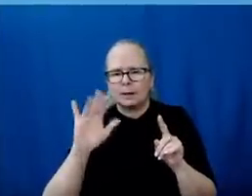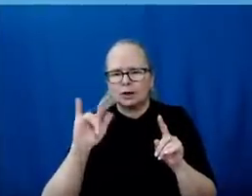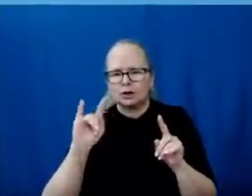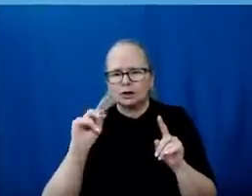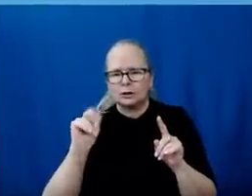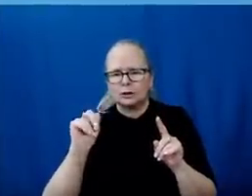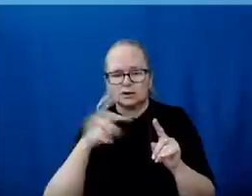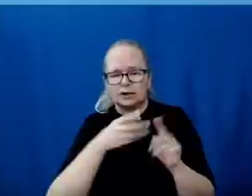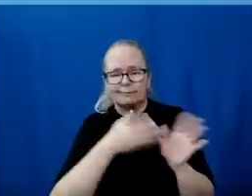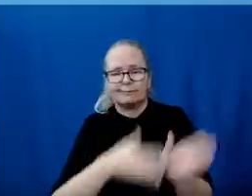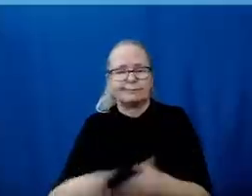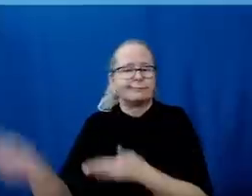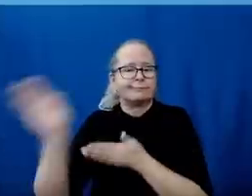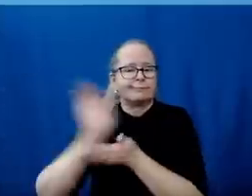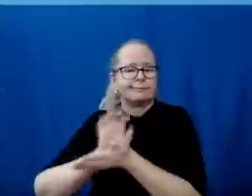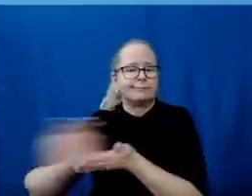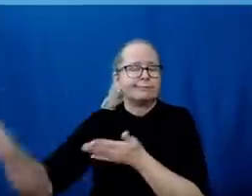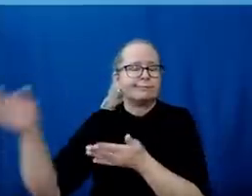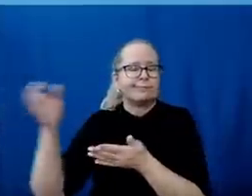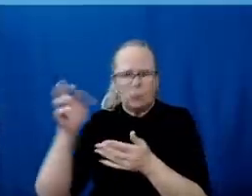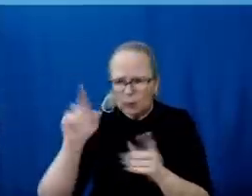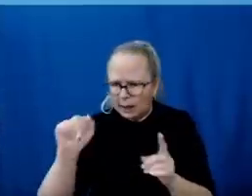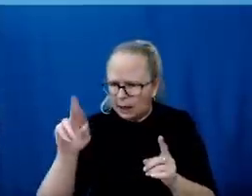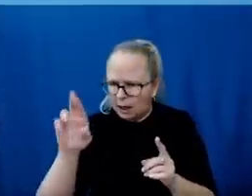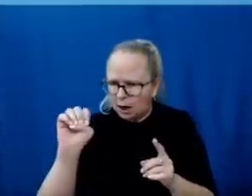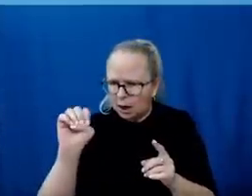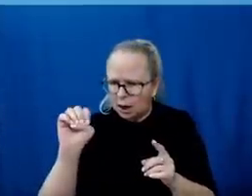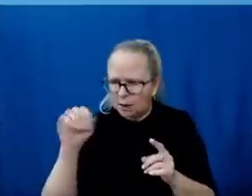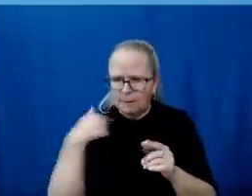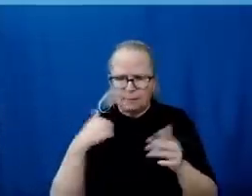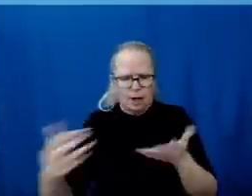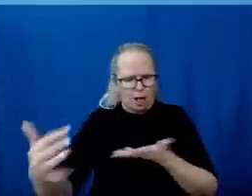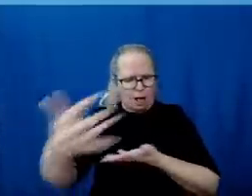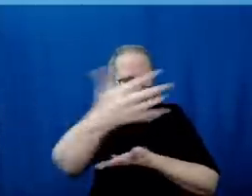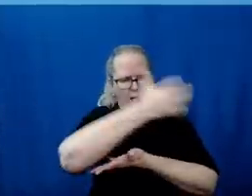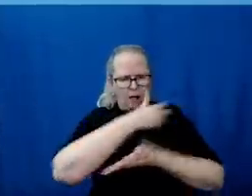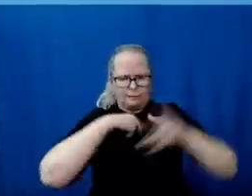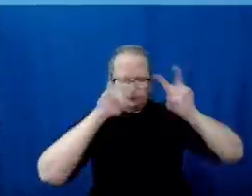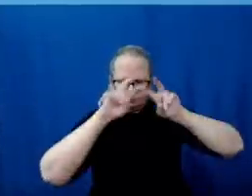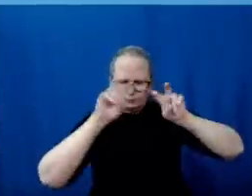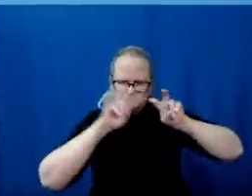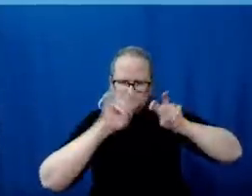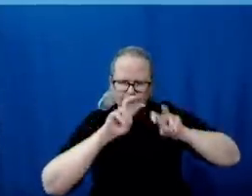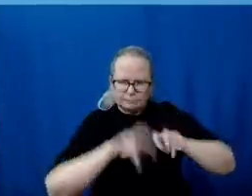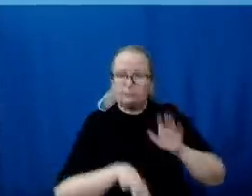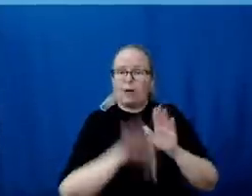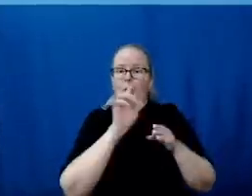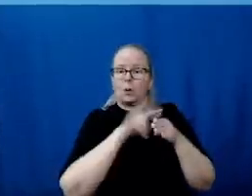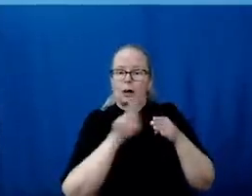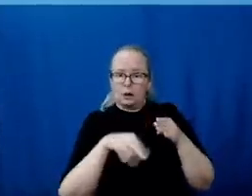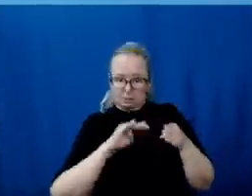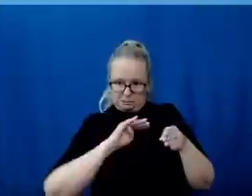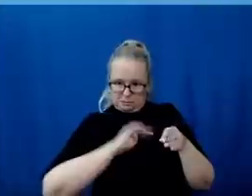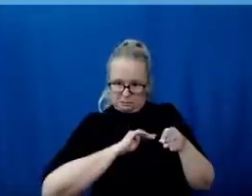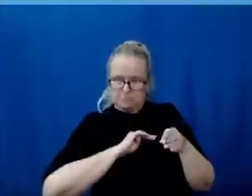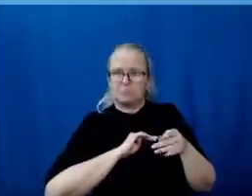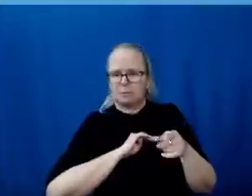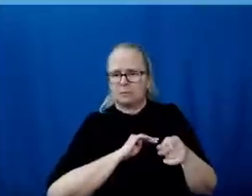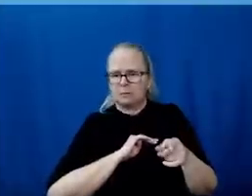are, rarely do we have to throw out a sample because we think its results are unreliable. We're quite content with our results each